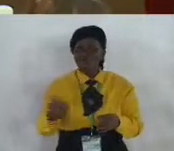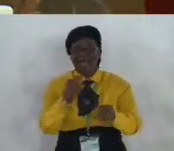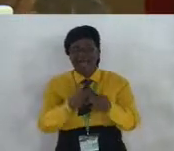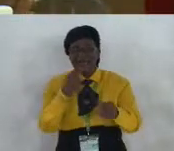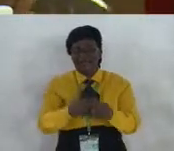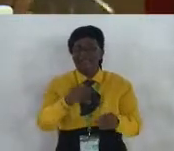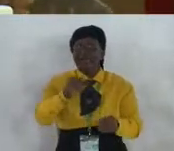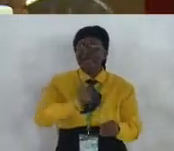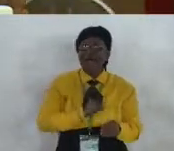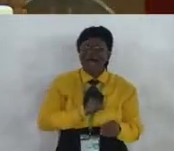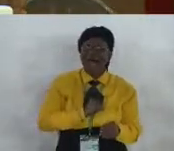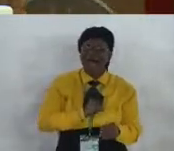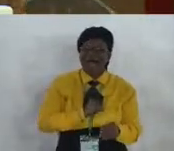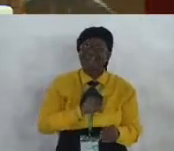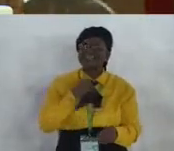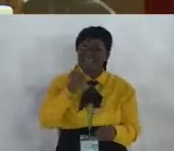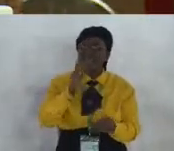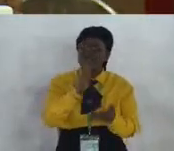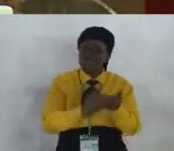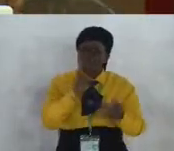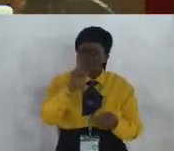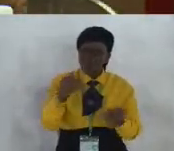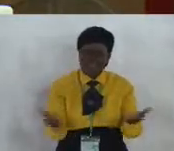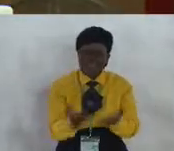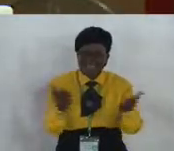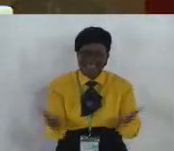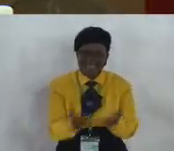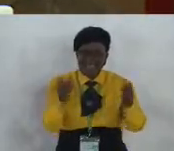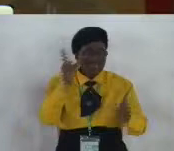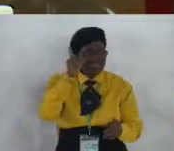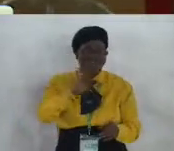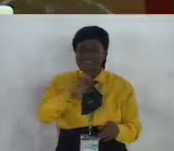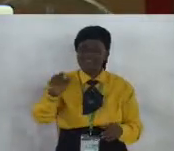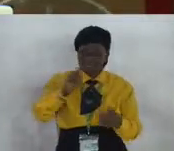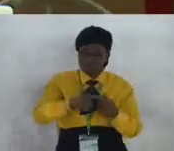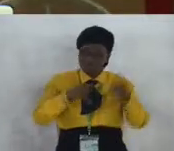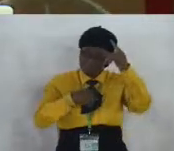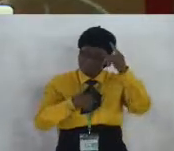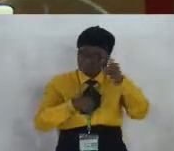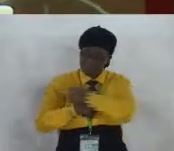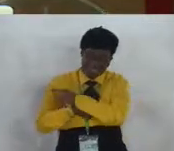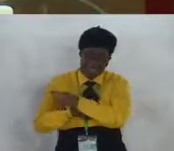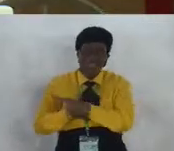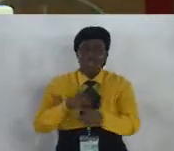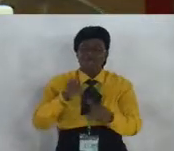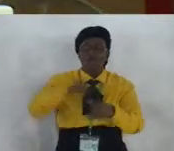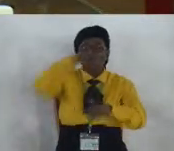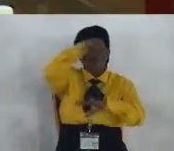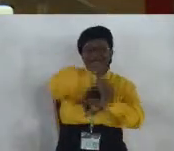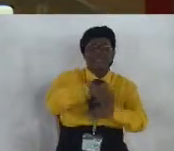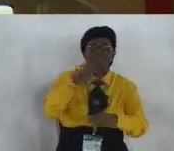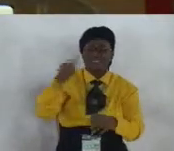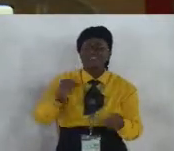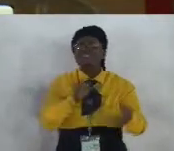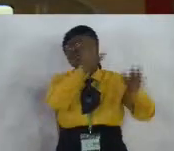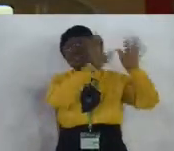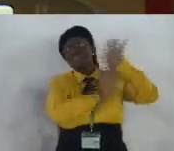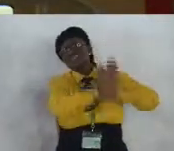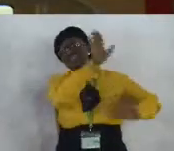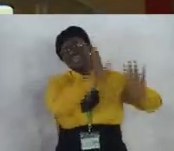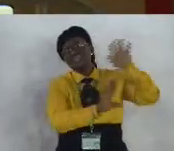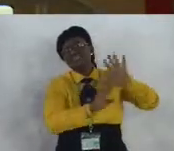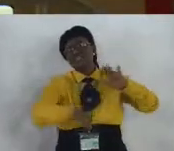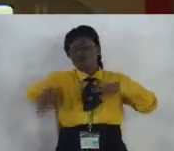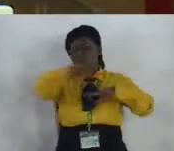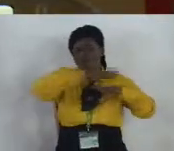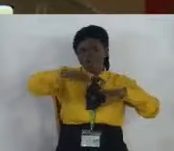I am telling someone here listening to me tonight, the siege over your